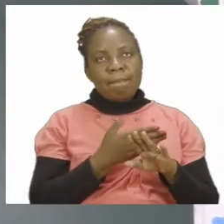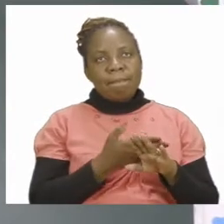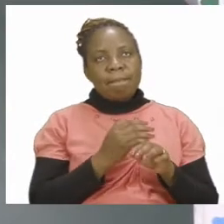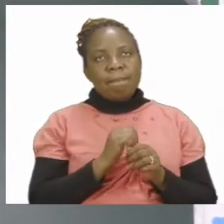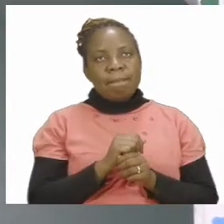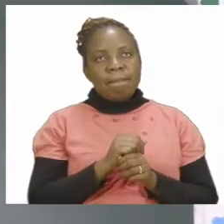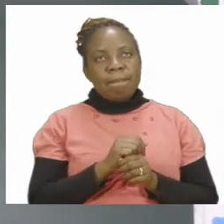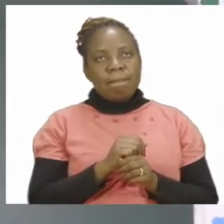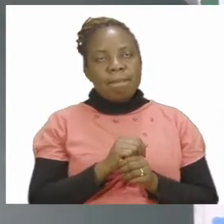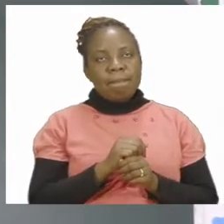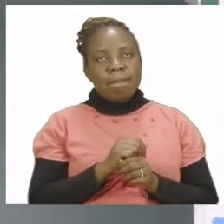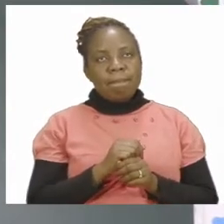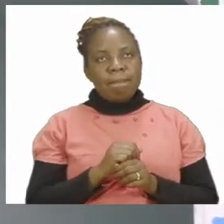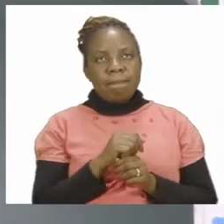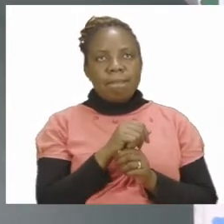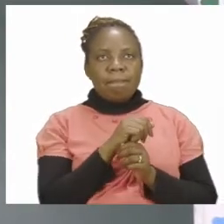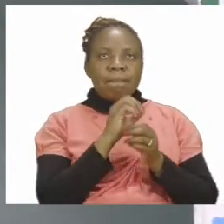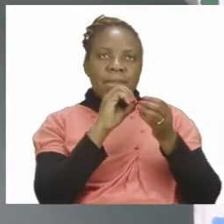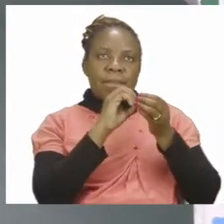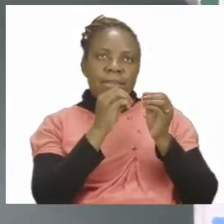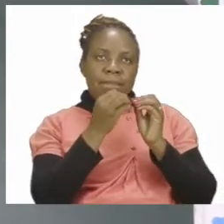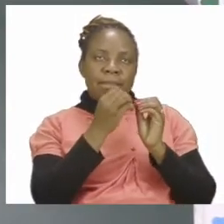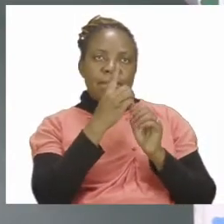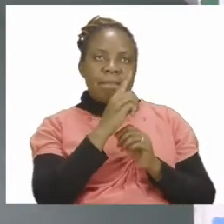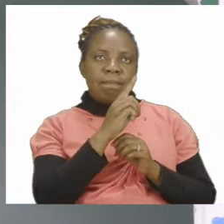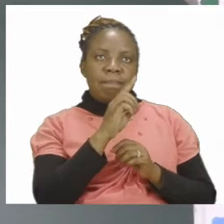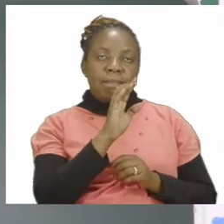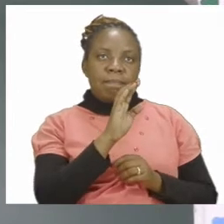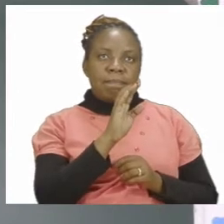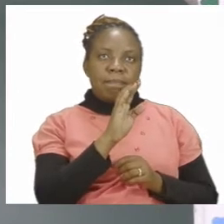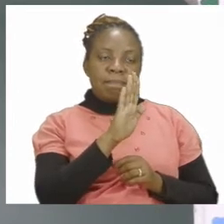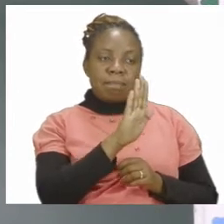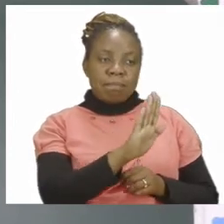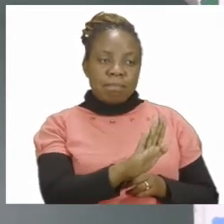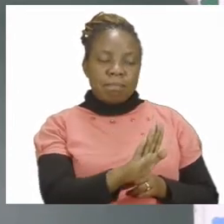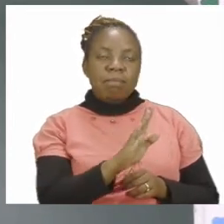with you. The first one, number 1, there is.